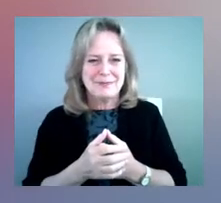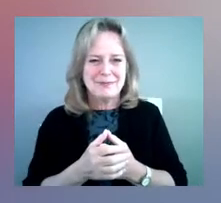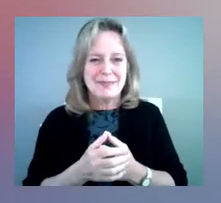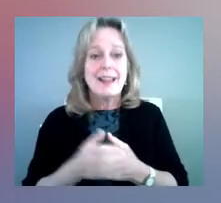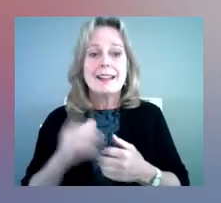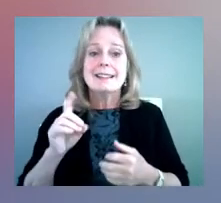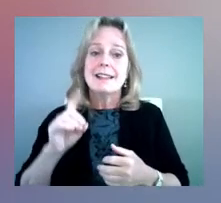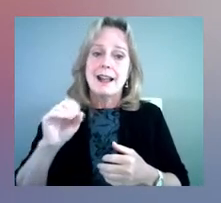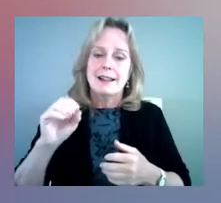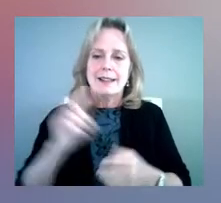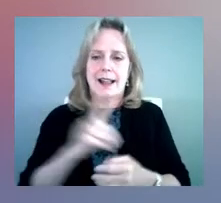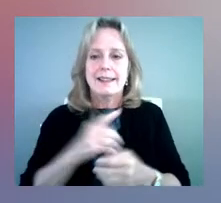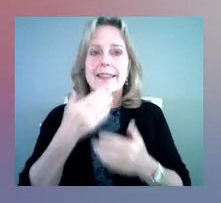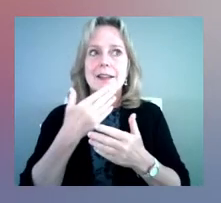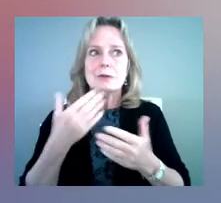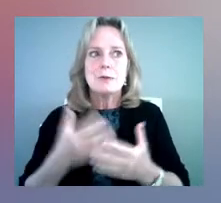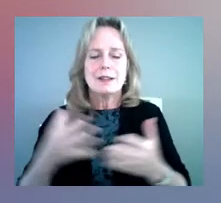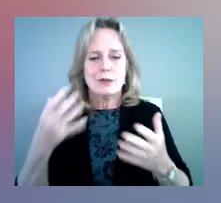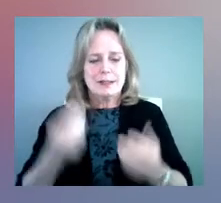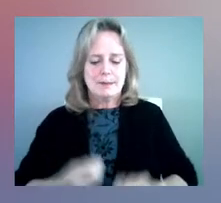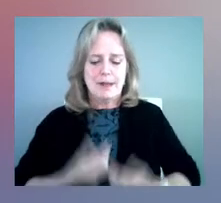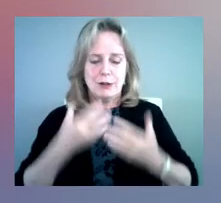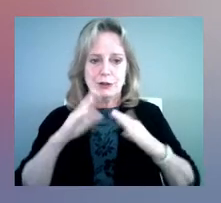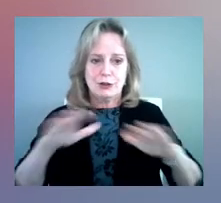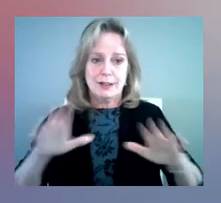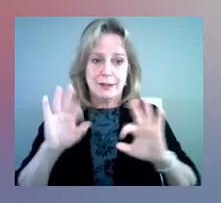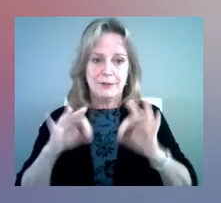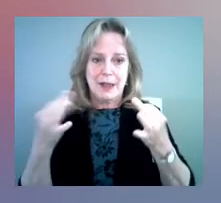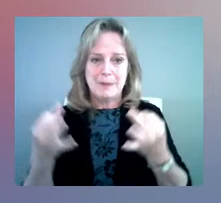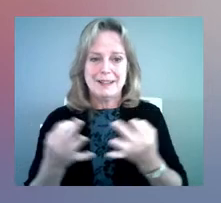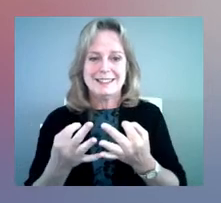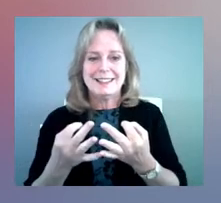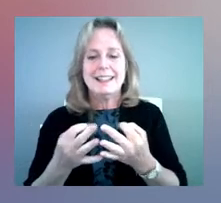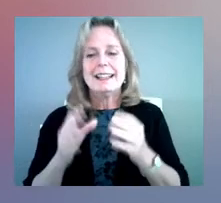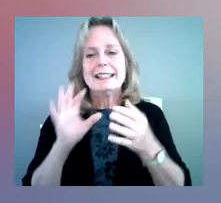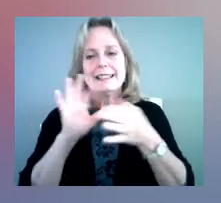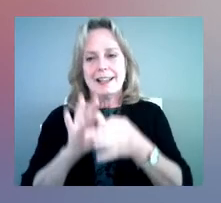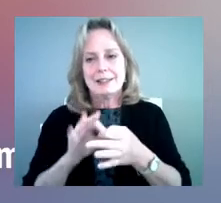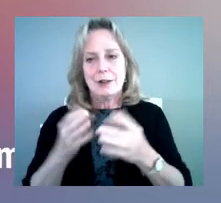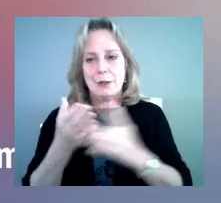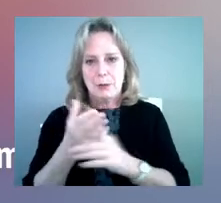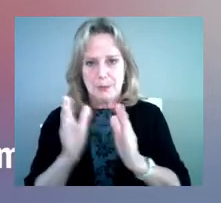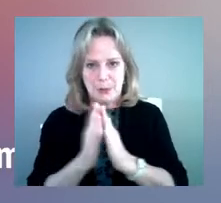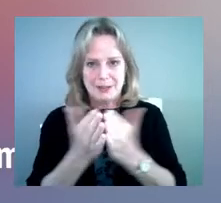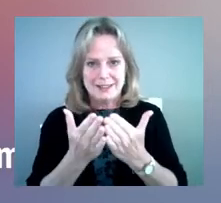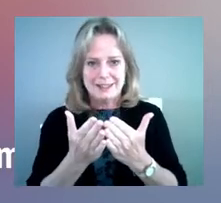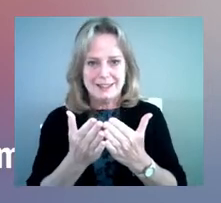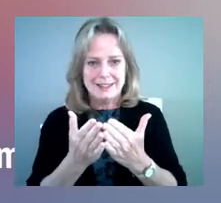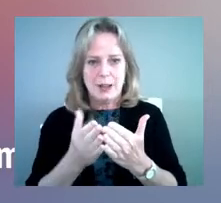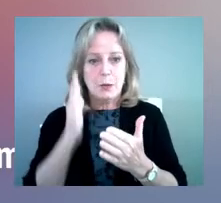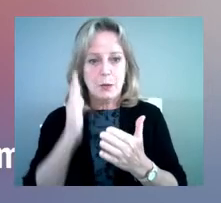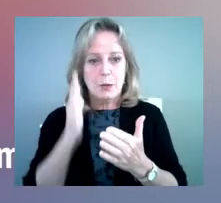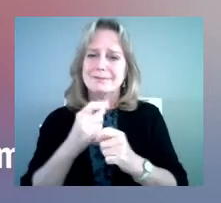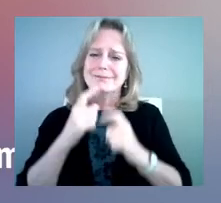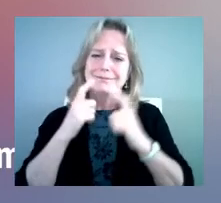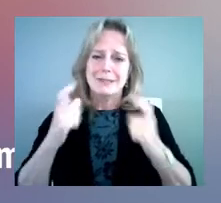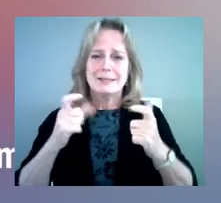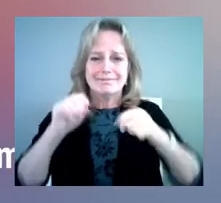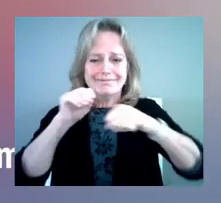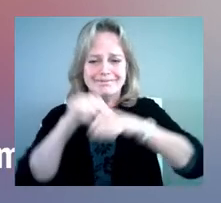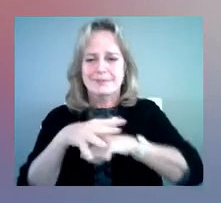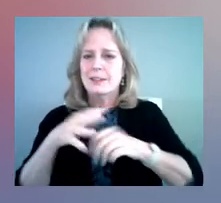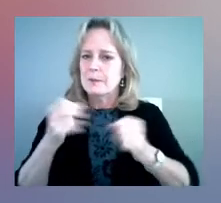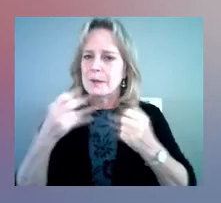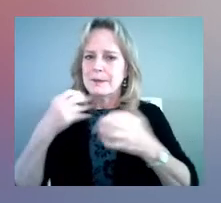Dolly, thank you so much for inspiring children and their families to connect through books. That's going to make a huge impact for generations